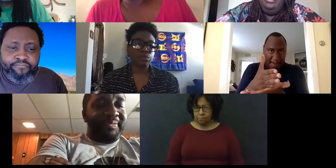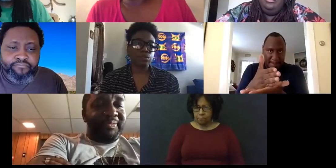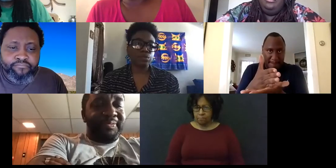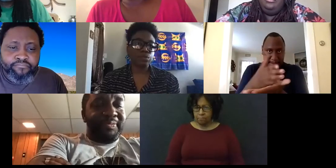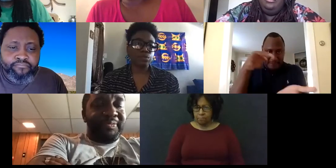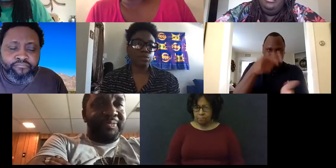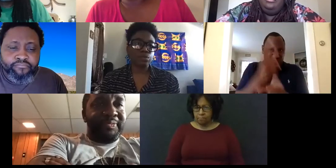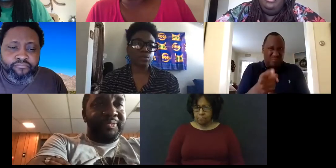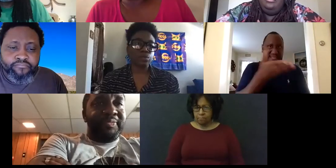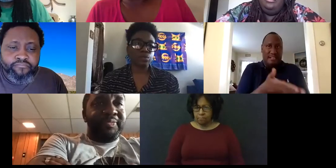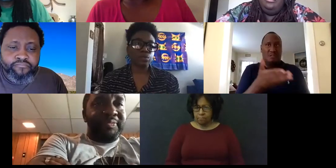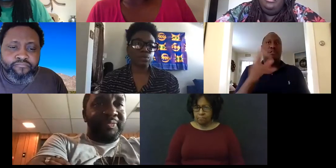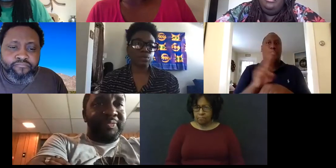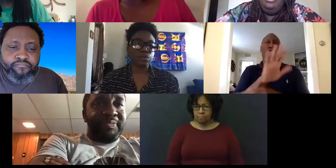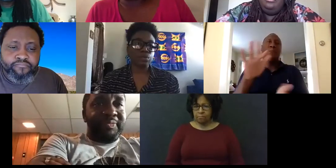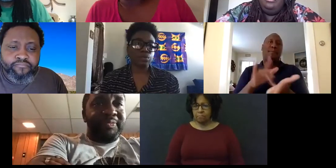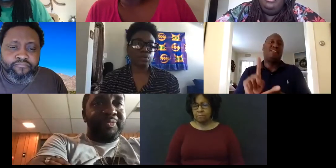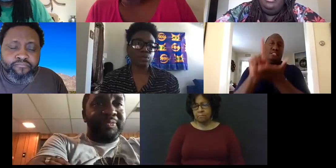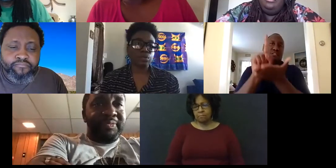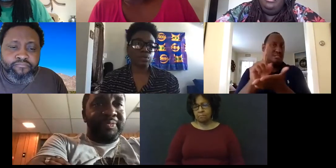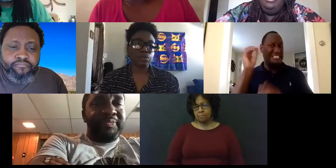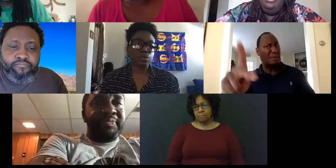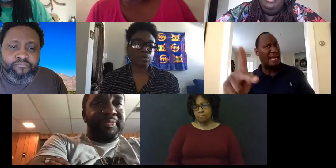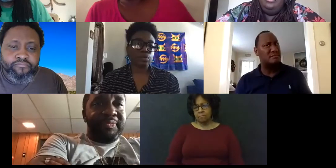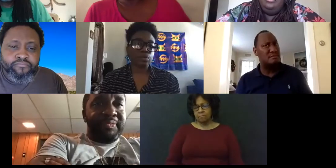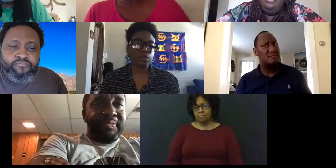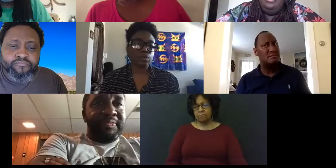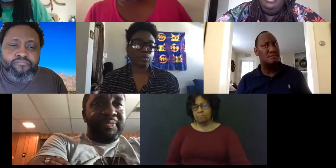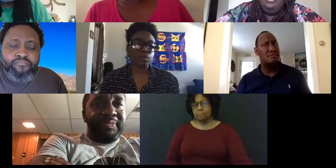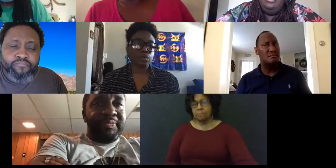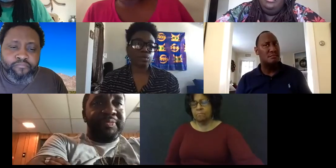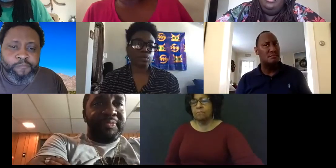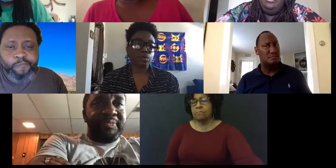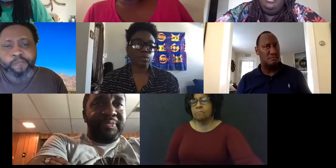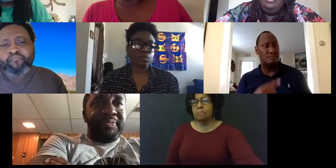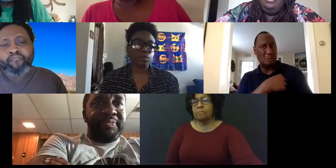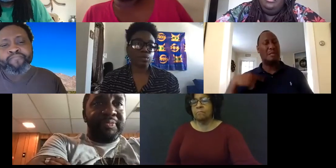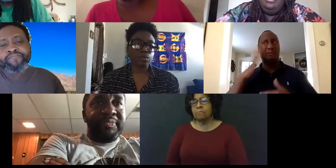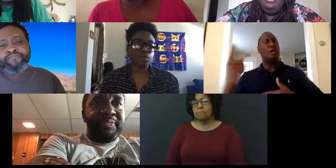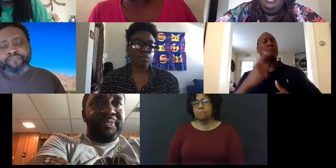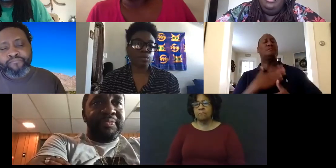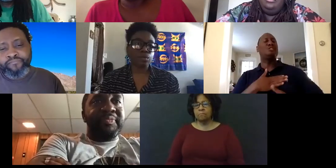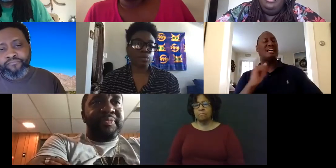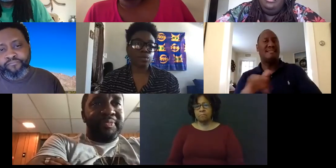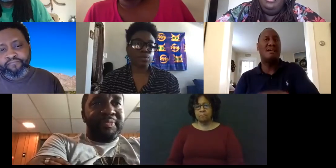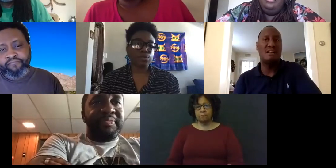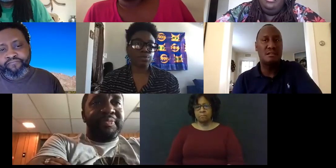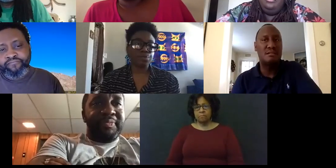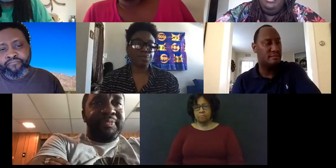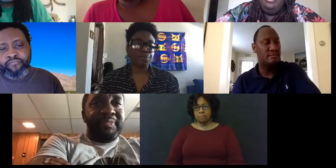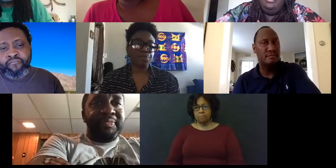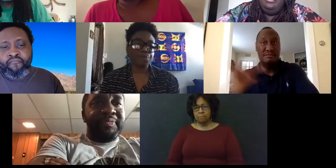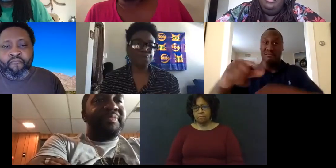support the people that are disabled. They have to stop taking their privilege and using it as if it's okay. You